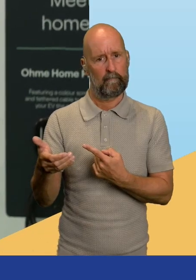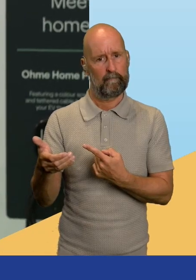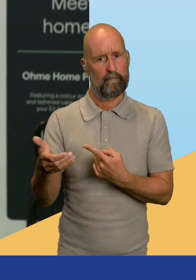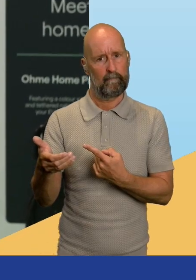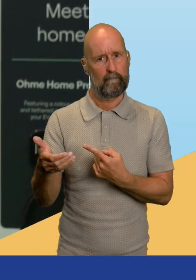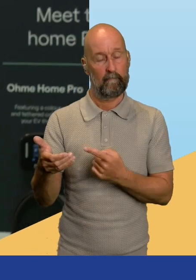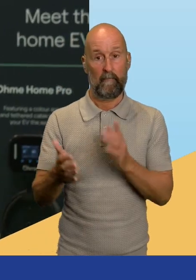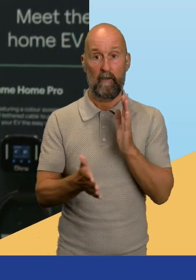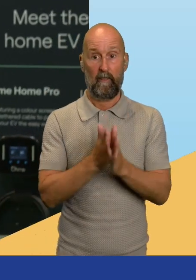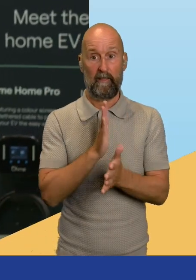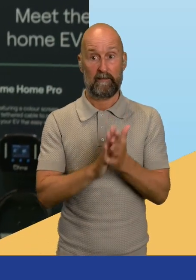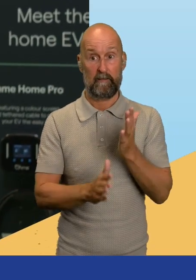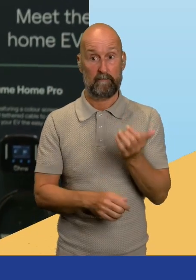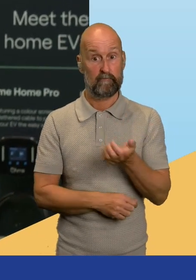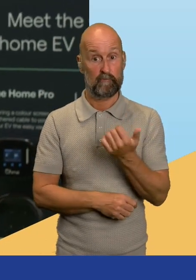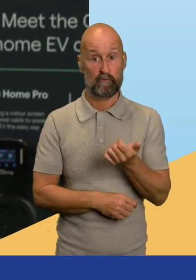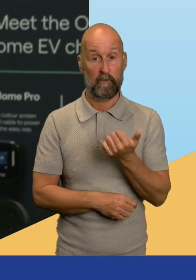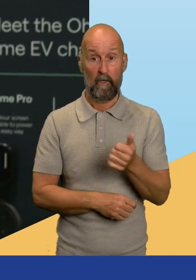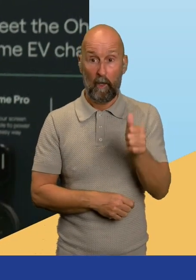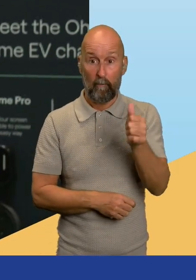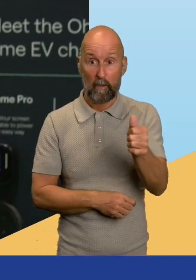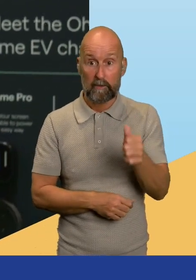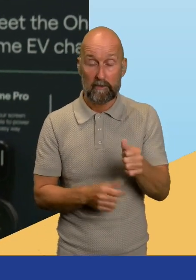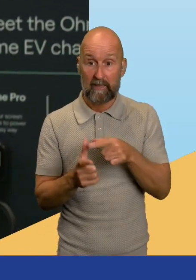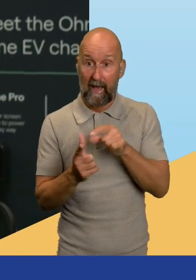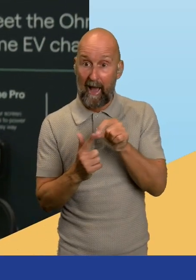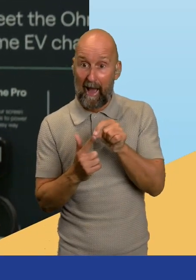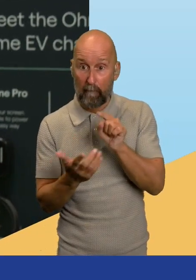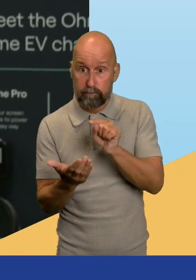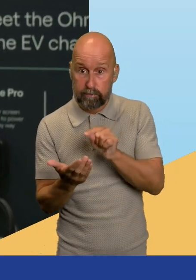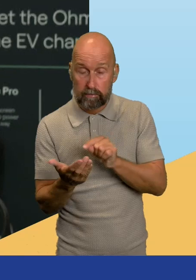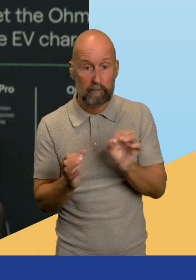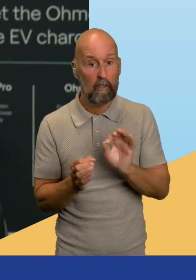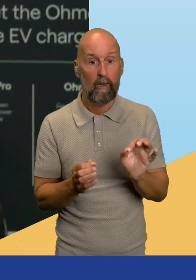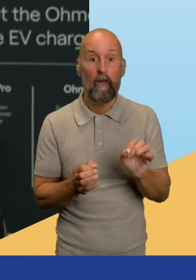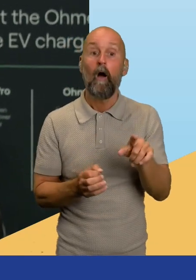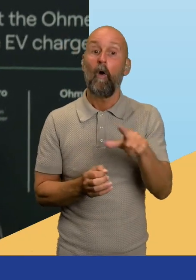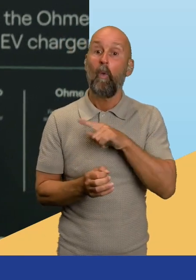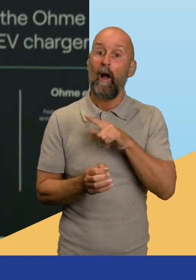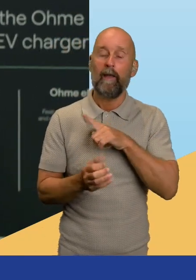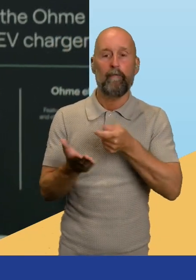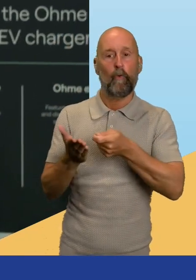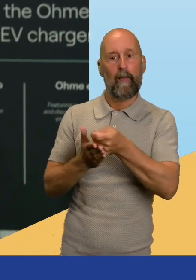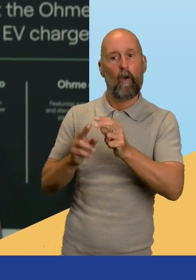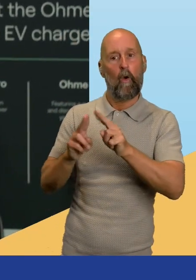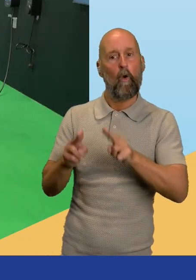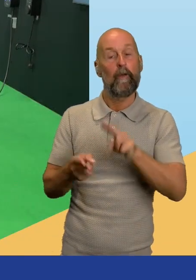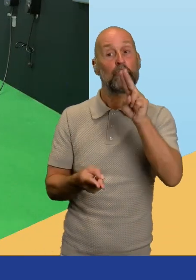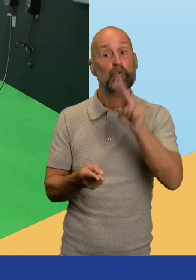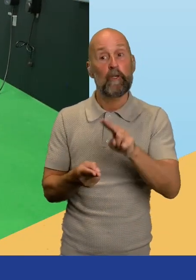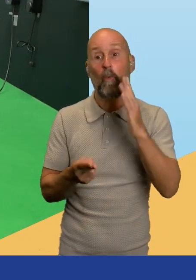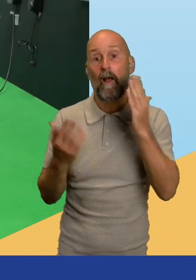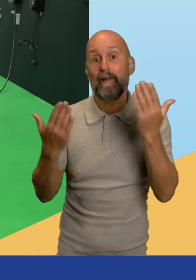That's it. That is it. That's it. No buttons, no apps. No buttons, no apps. So if you've got a tariff at home that means that it's cheaper at night to